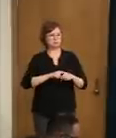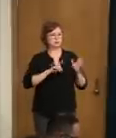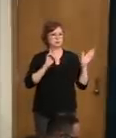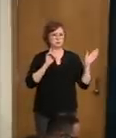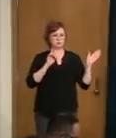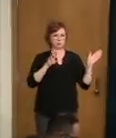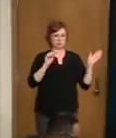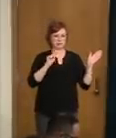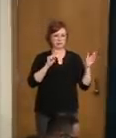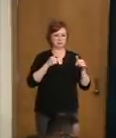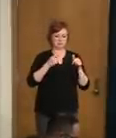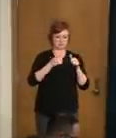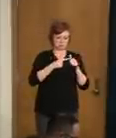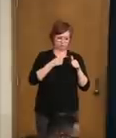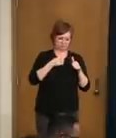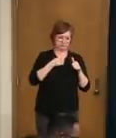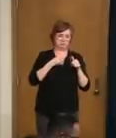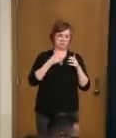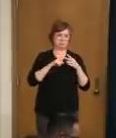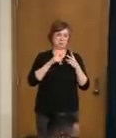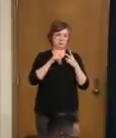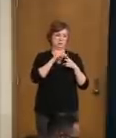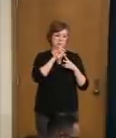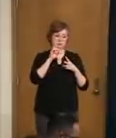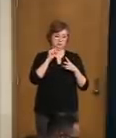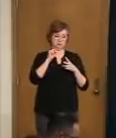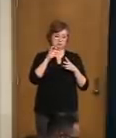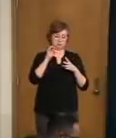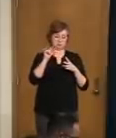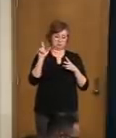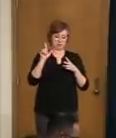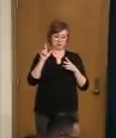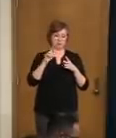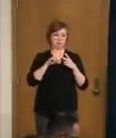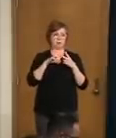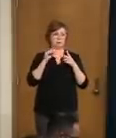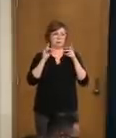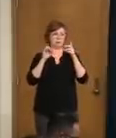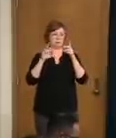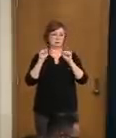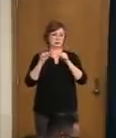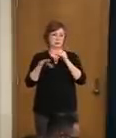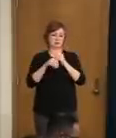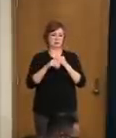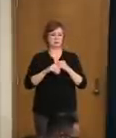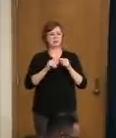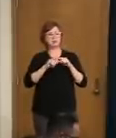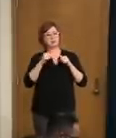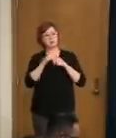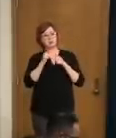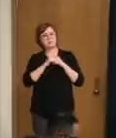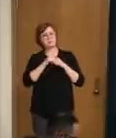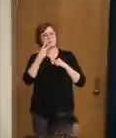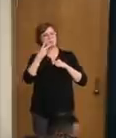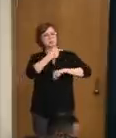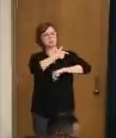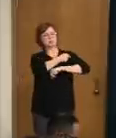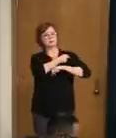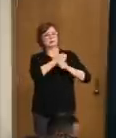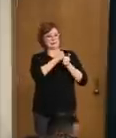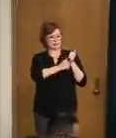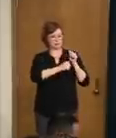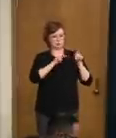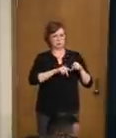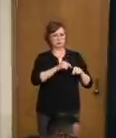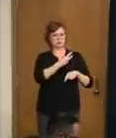then Scott and Derek can add. But we have to remember that we need 2 doses. And those doses should be given ideally within 42 days.